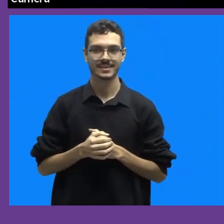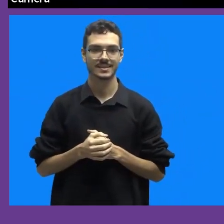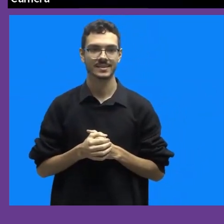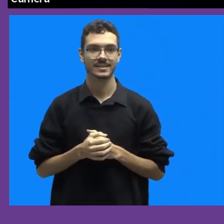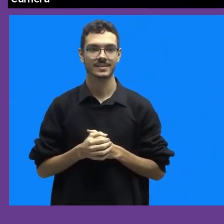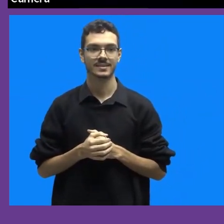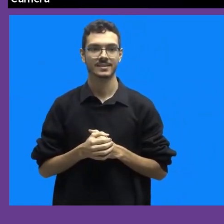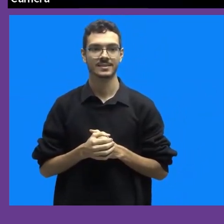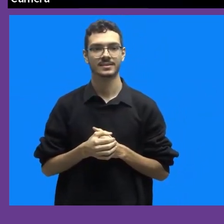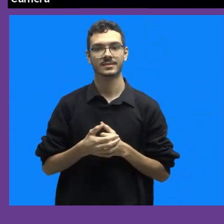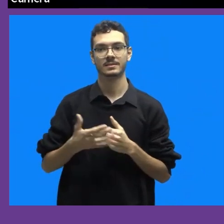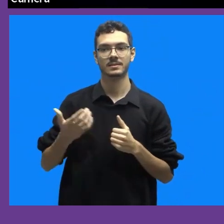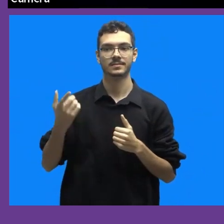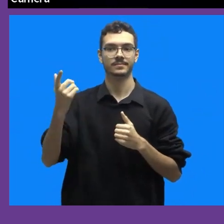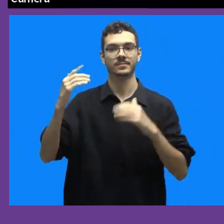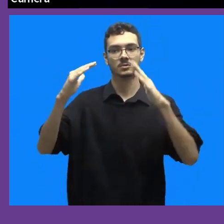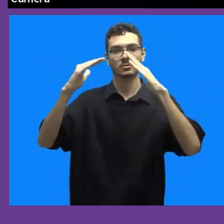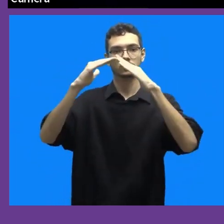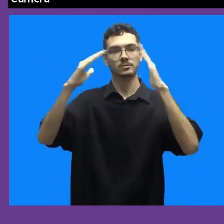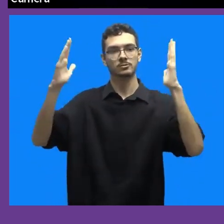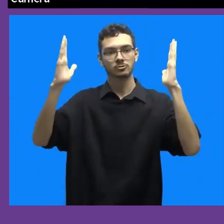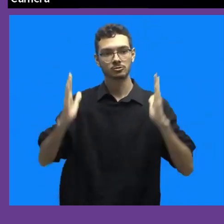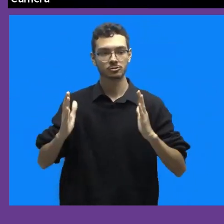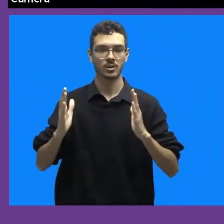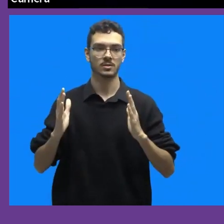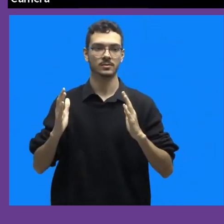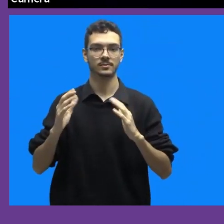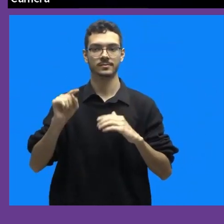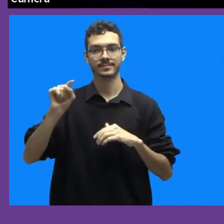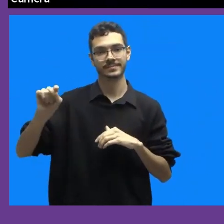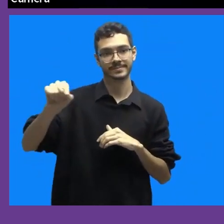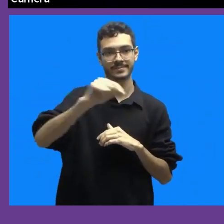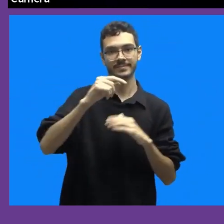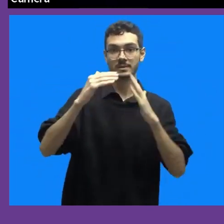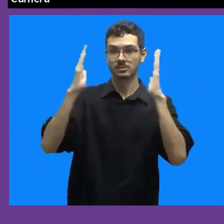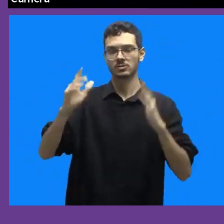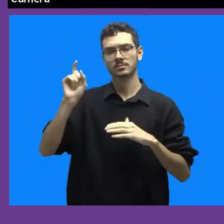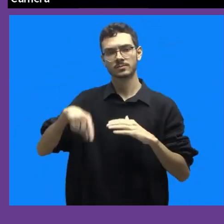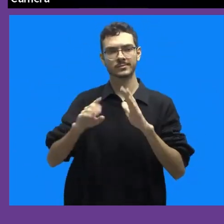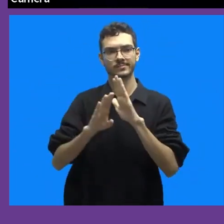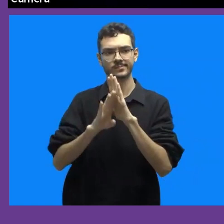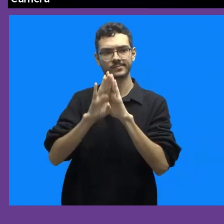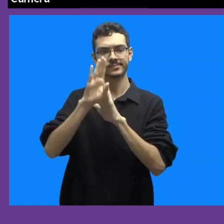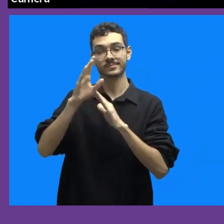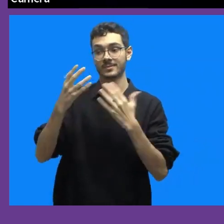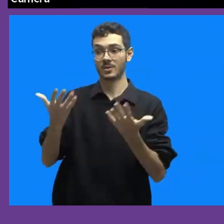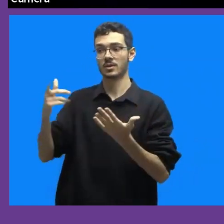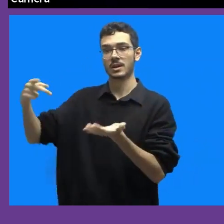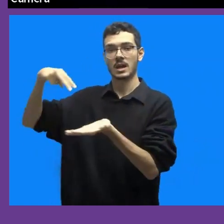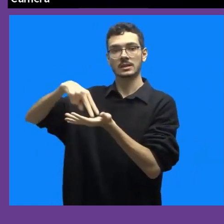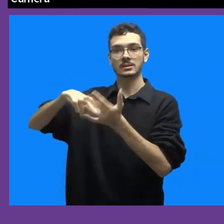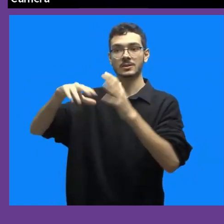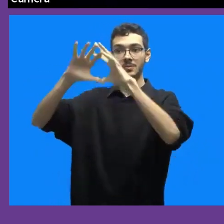and collaboration at every institutional level. Helen's insights are a powerful reminder that policies only make